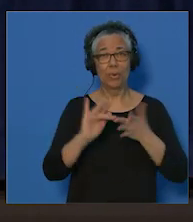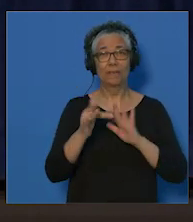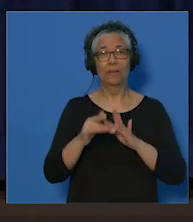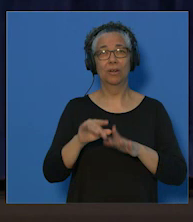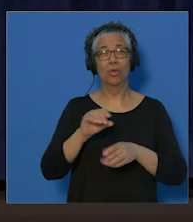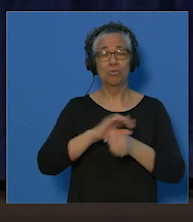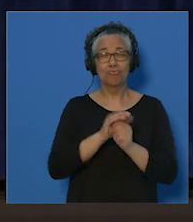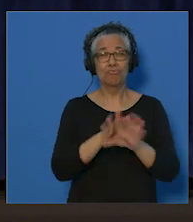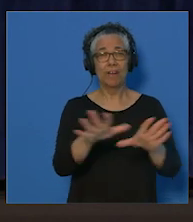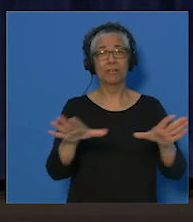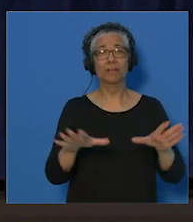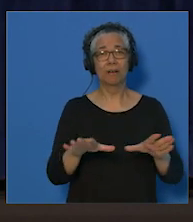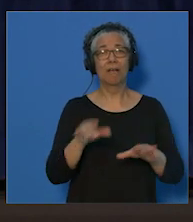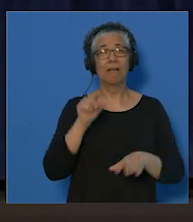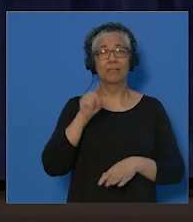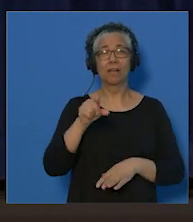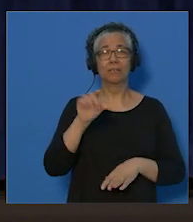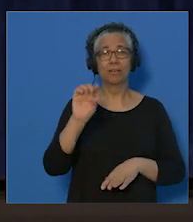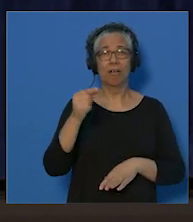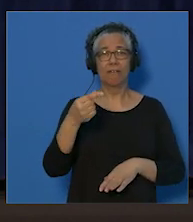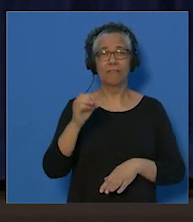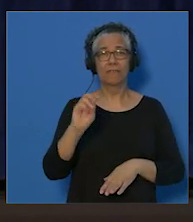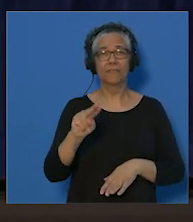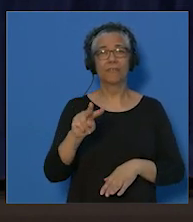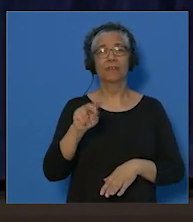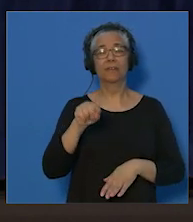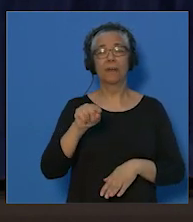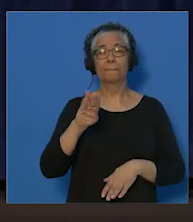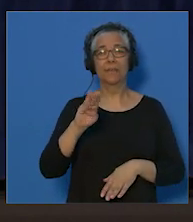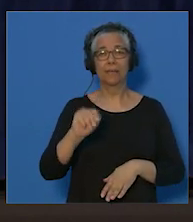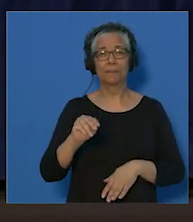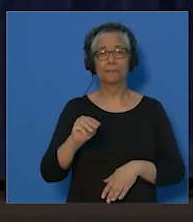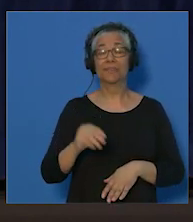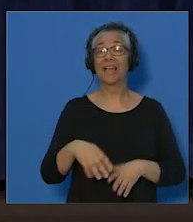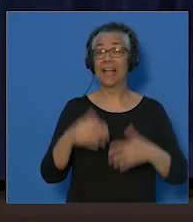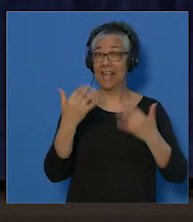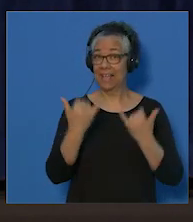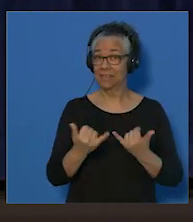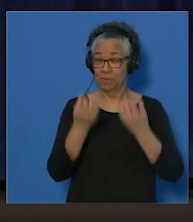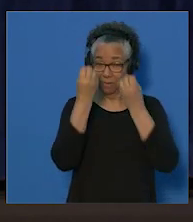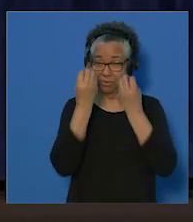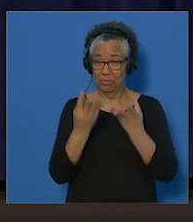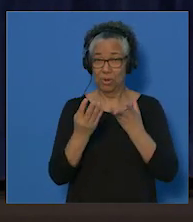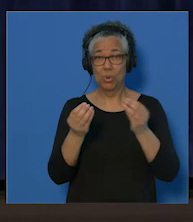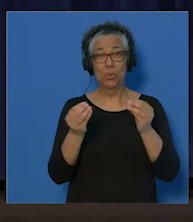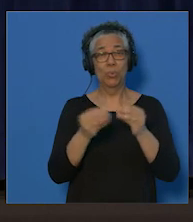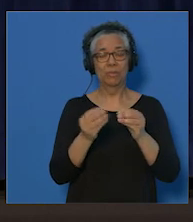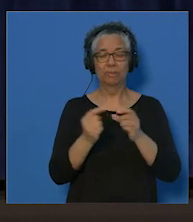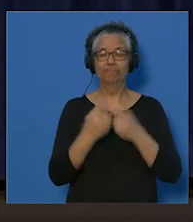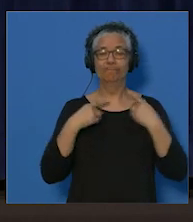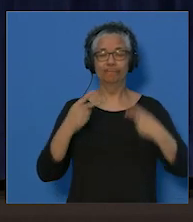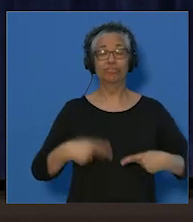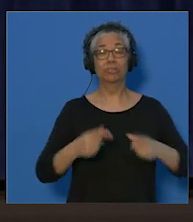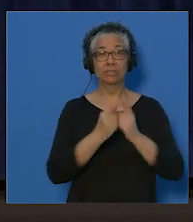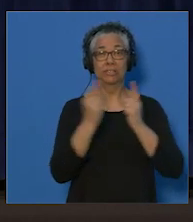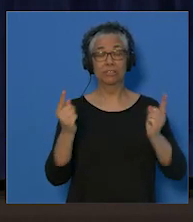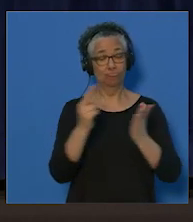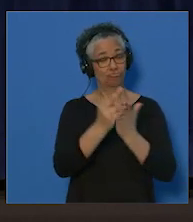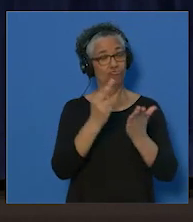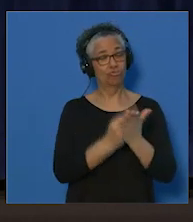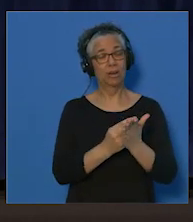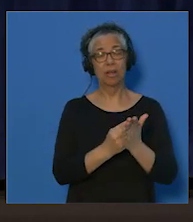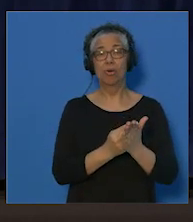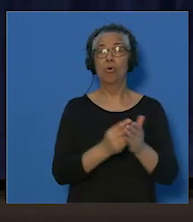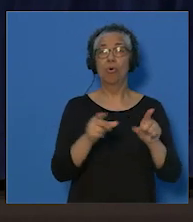coronavirus.gov.bm, has been updated with the physical distancing guidelines and the closure schedule. In addition, the new regulations